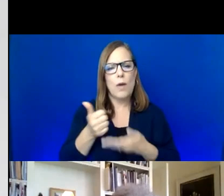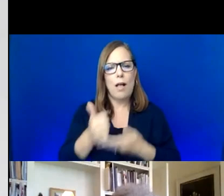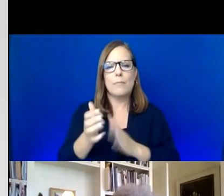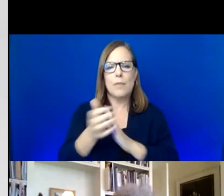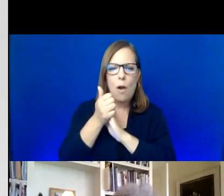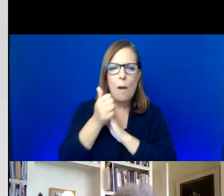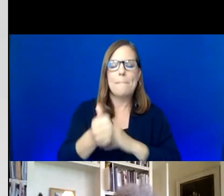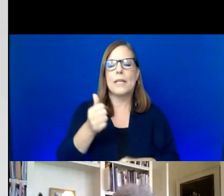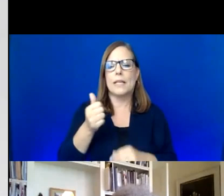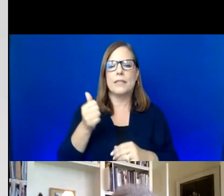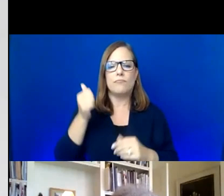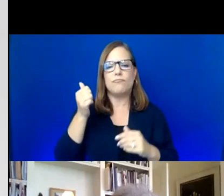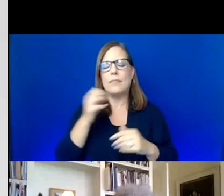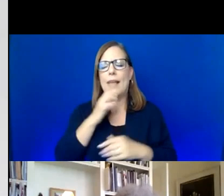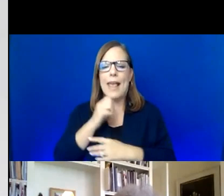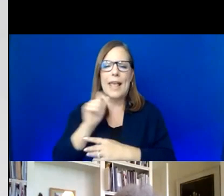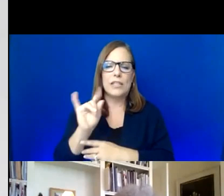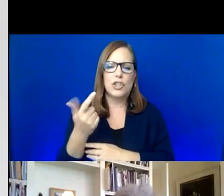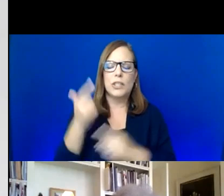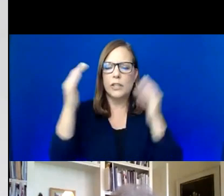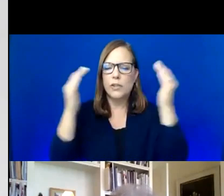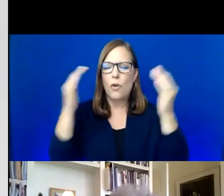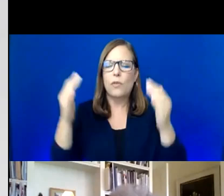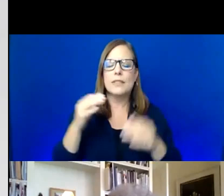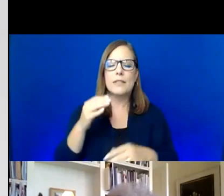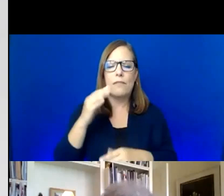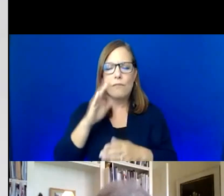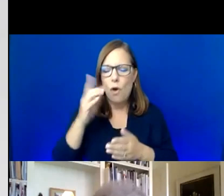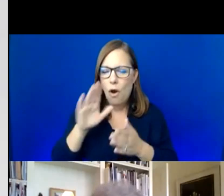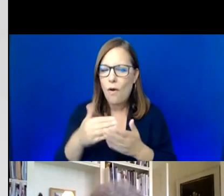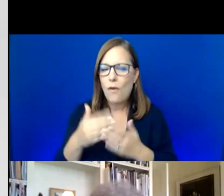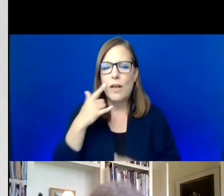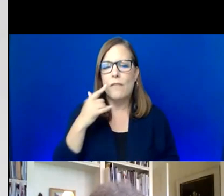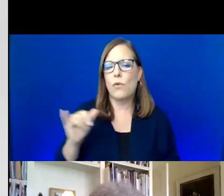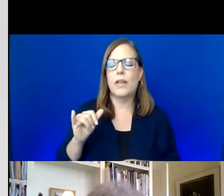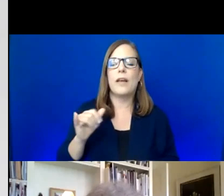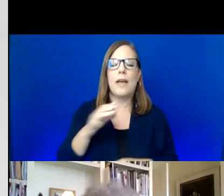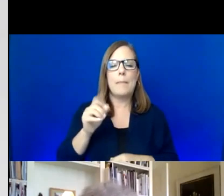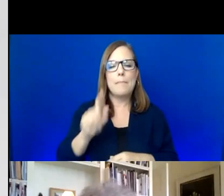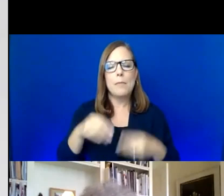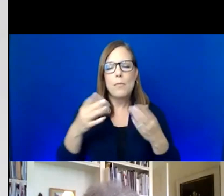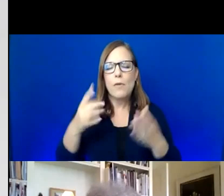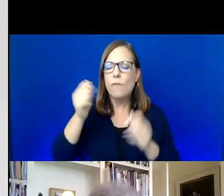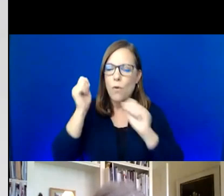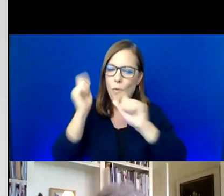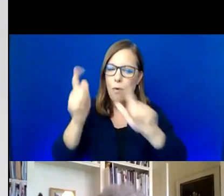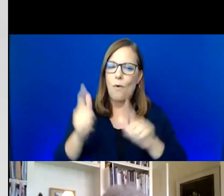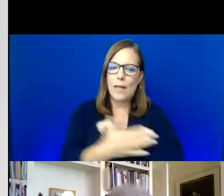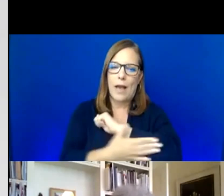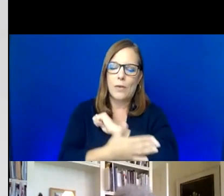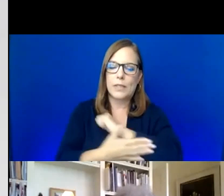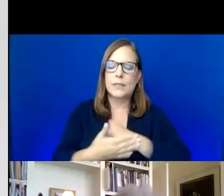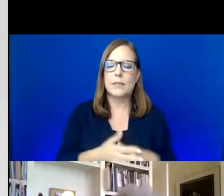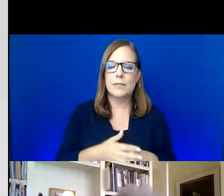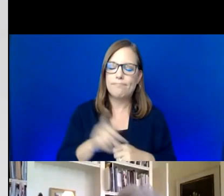all Californians in every county cannot be understated. The California Commission on Aging is